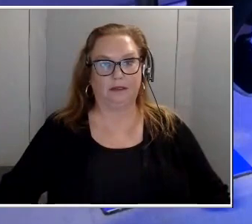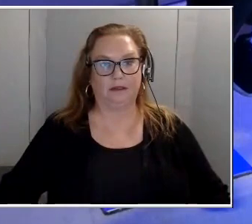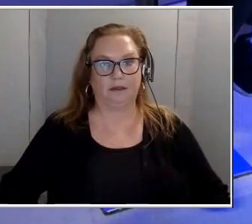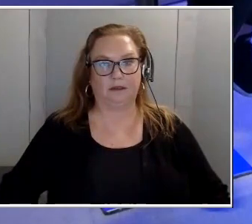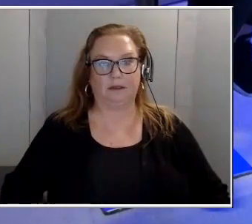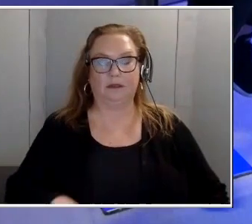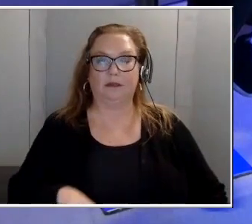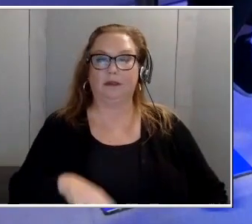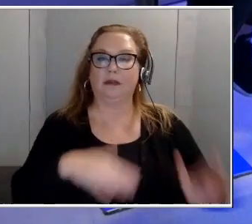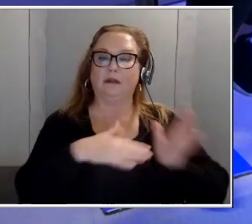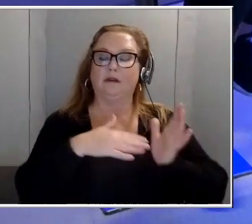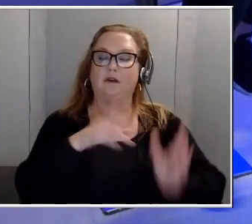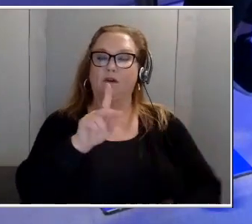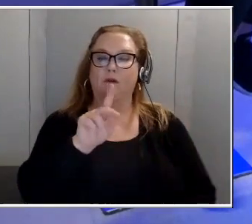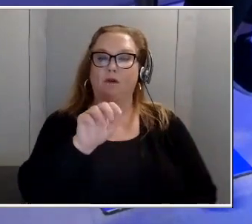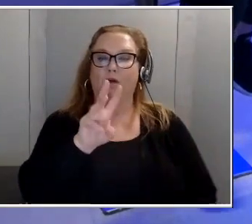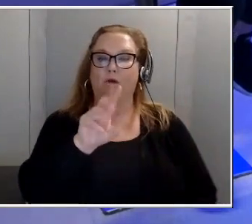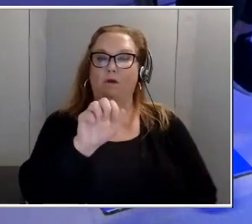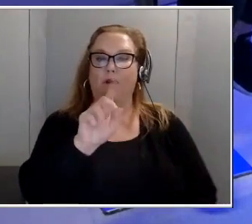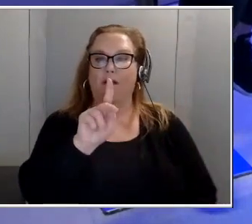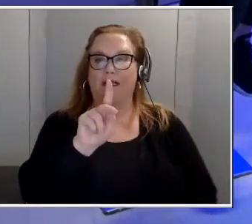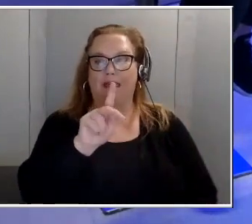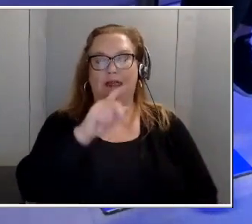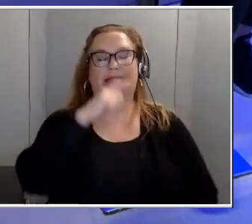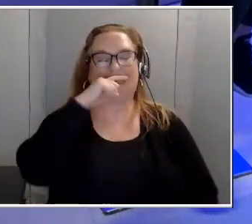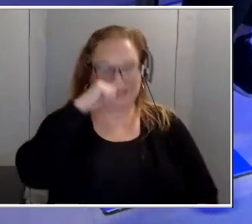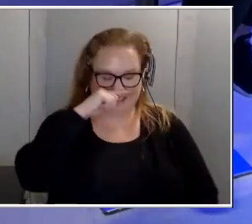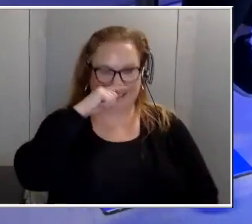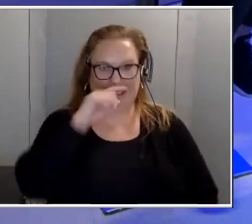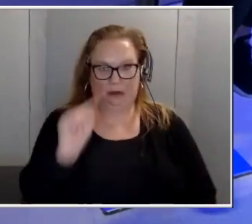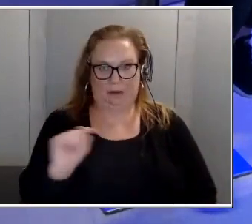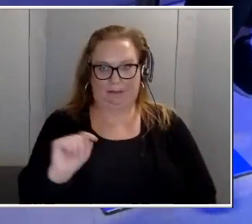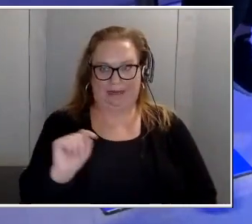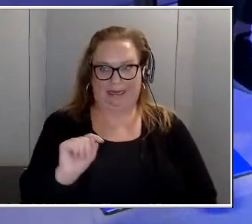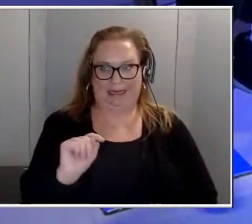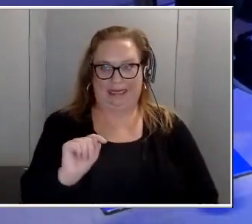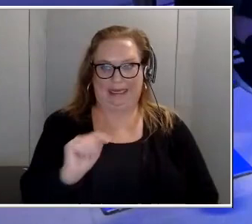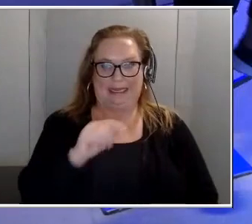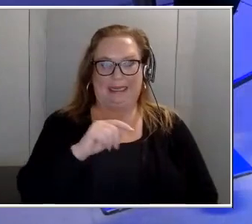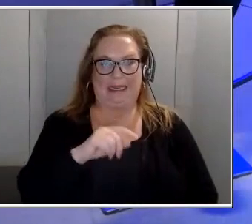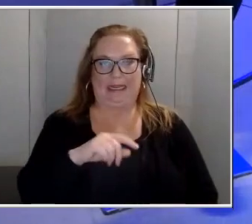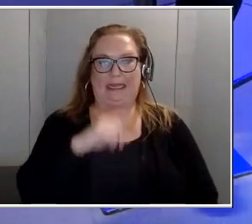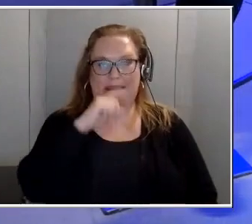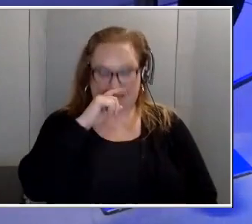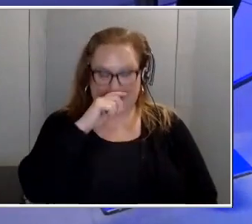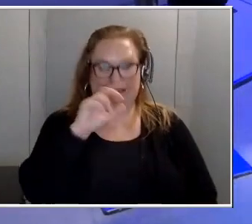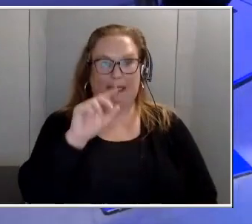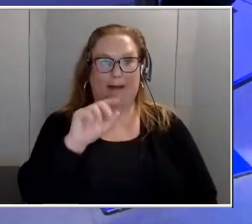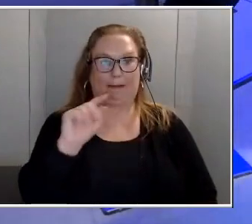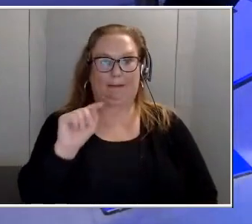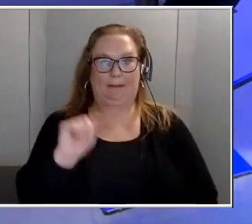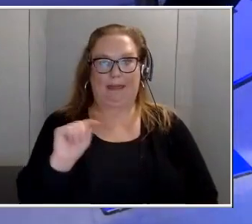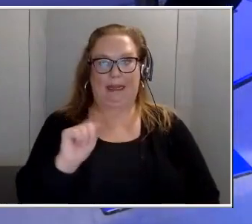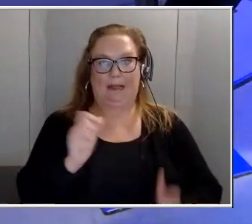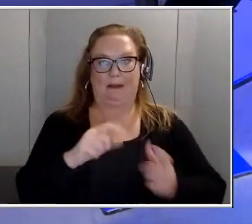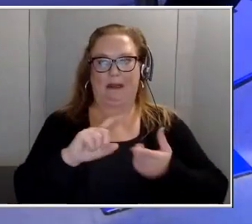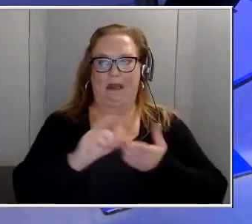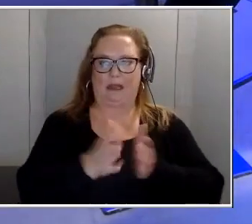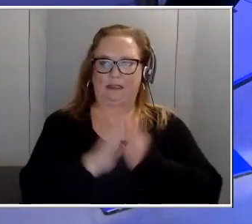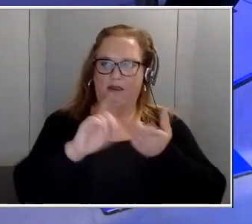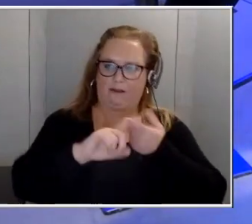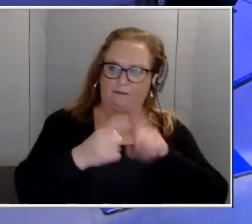Kowalik, the sneeze and pee, is this what we're talking about? Let's just say it. I mean, this is, how many times if I ask a friend, well, do